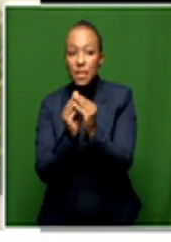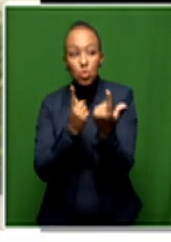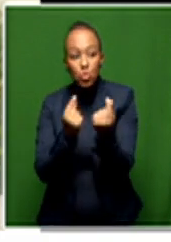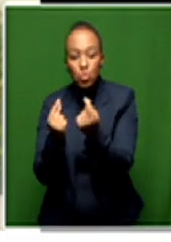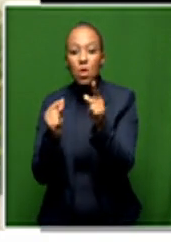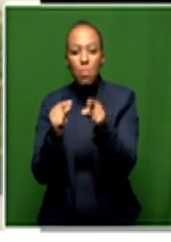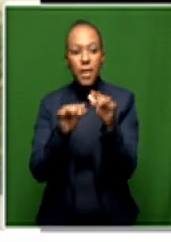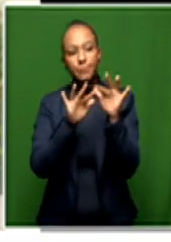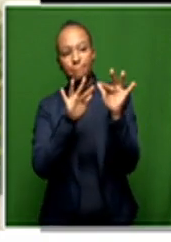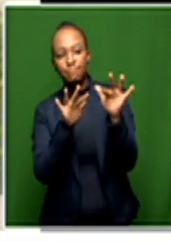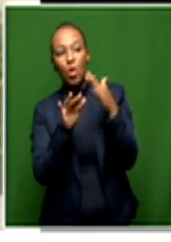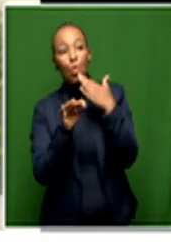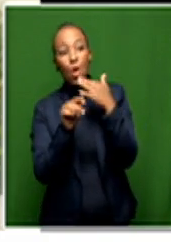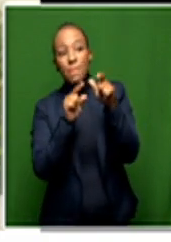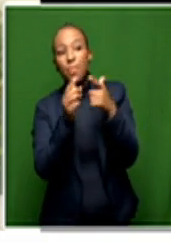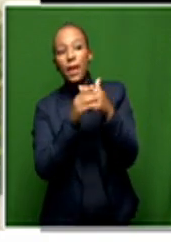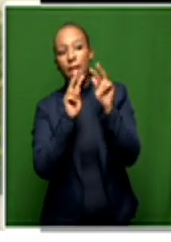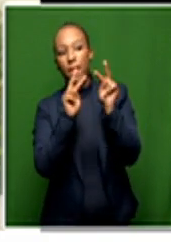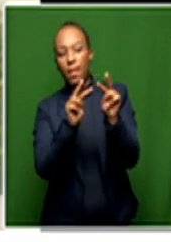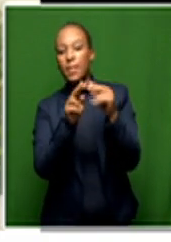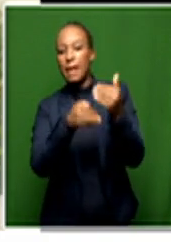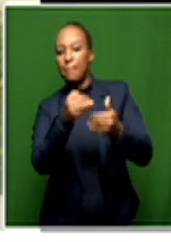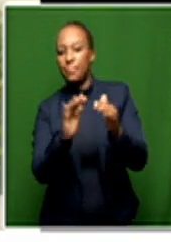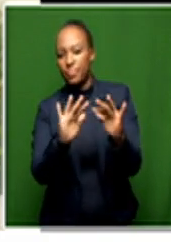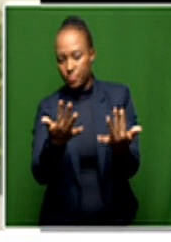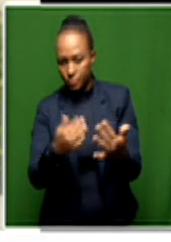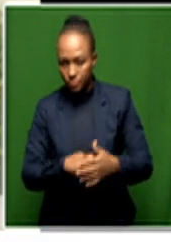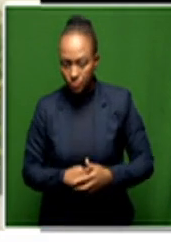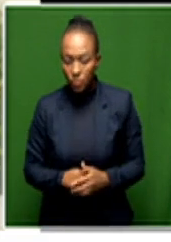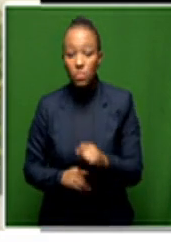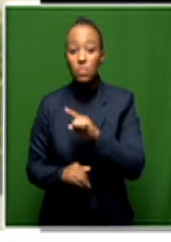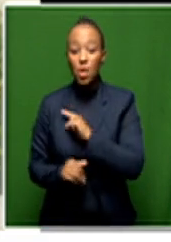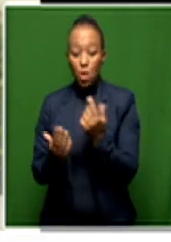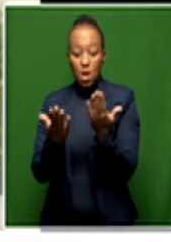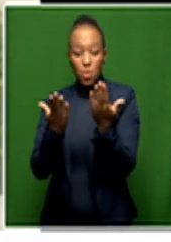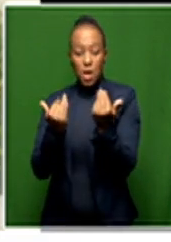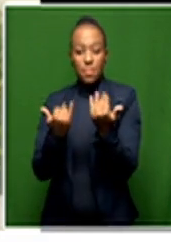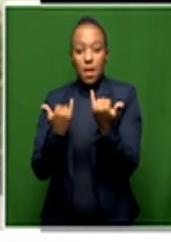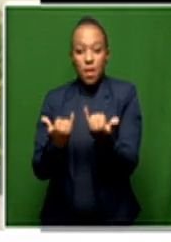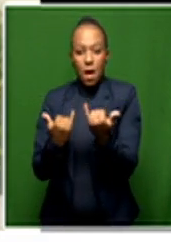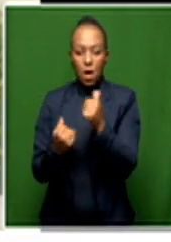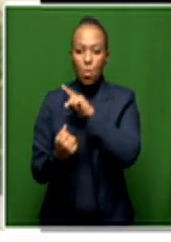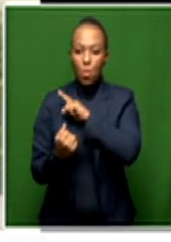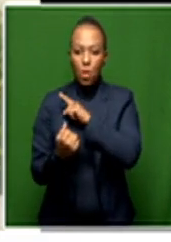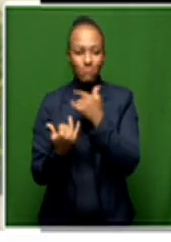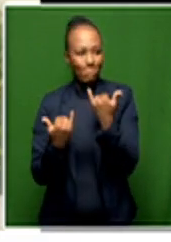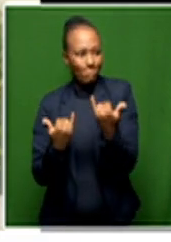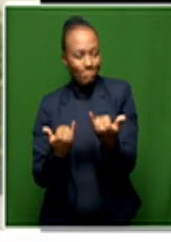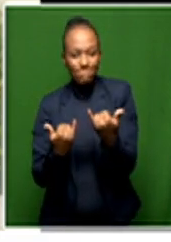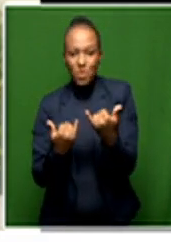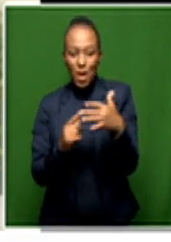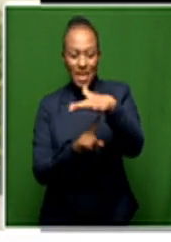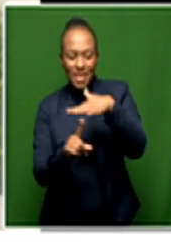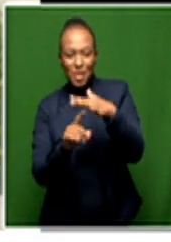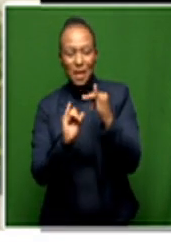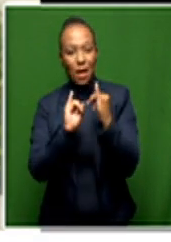public. We are saying this because, amongst others, we are expecting, because of the delicate nature and the desperation of the